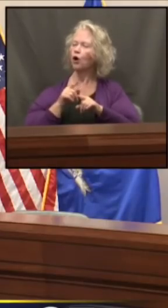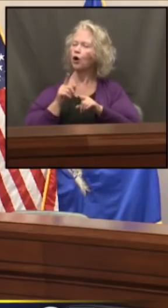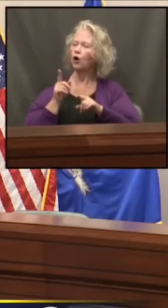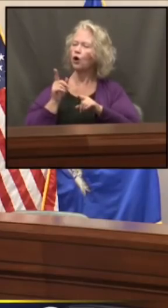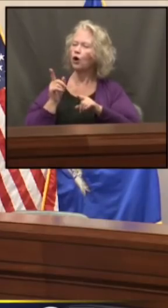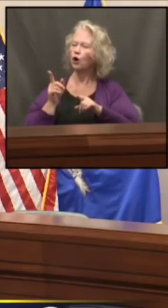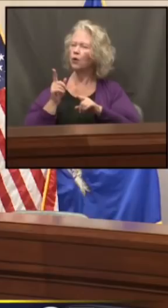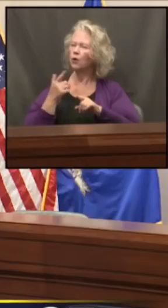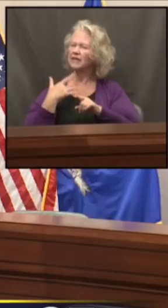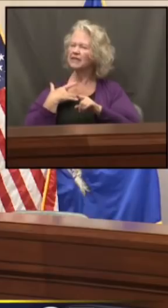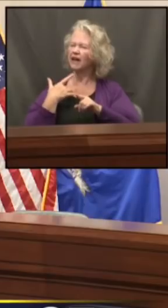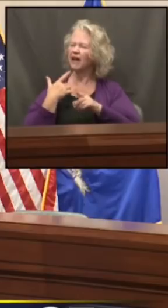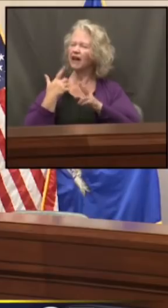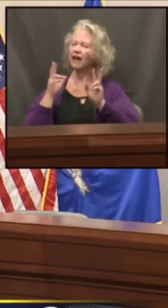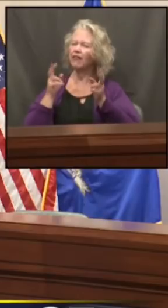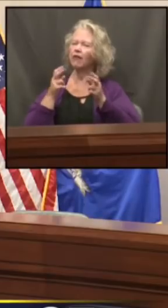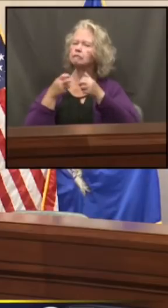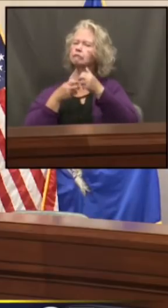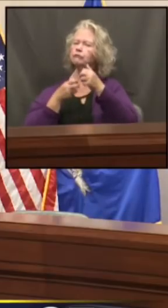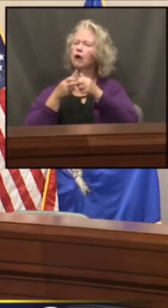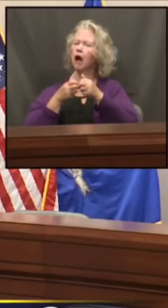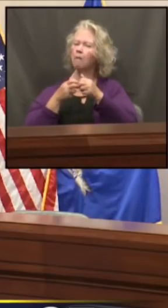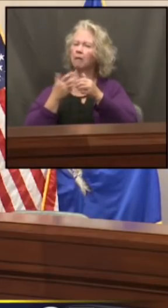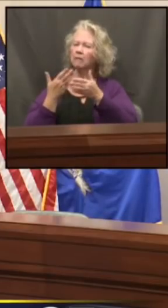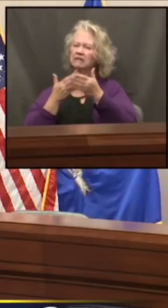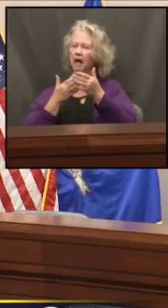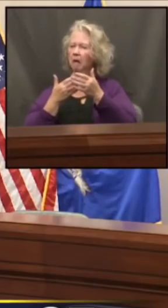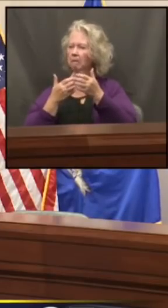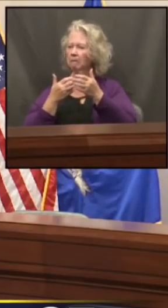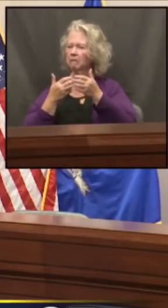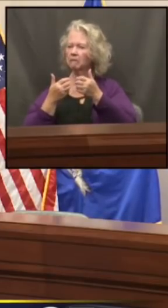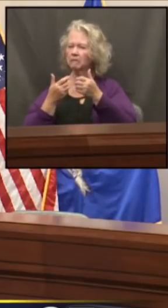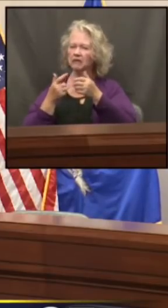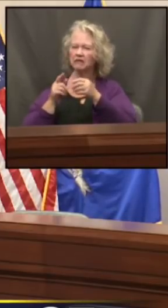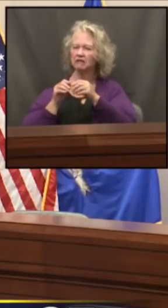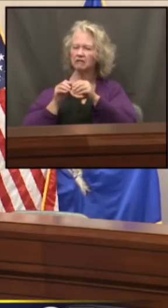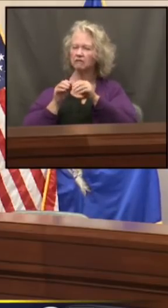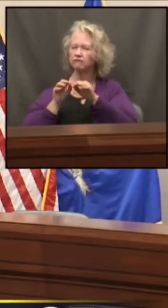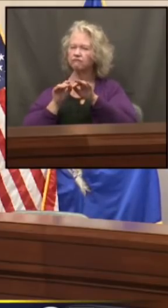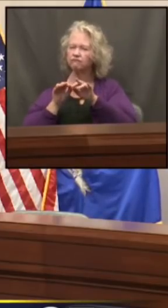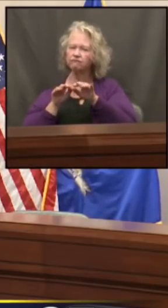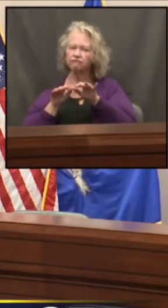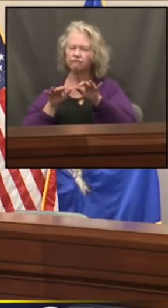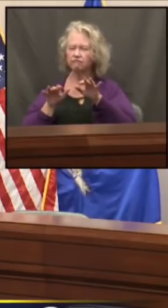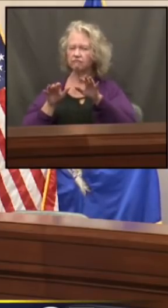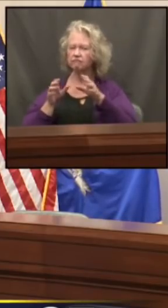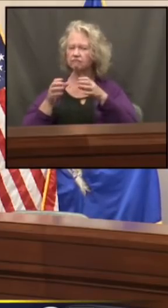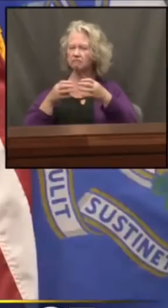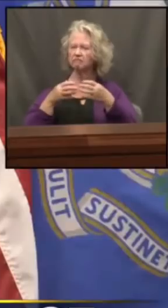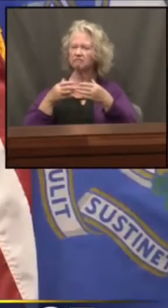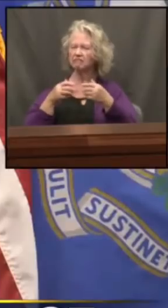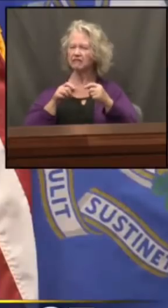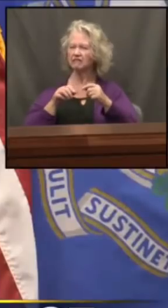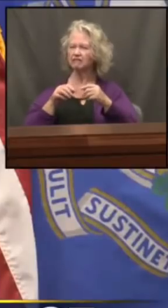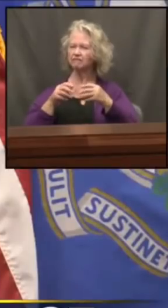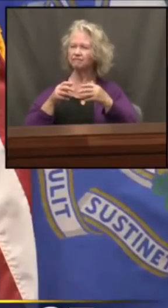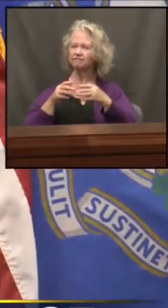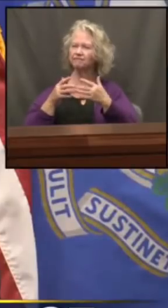at the edges, and I just wondered if you could elaborate what you meant by that. I just